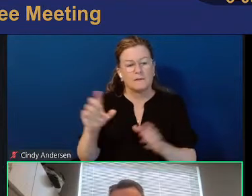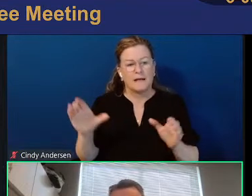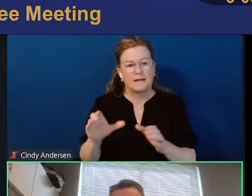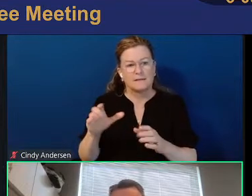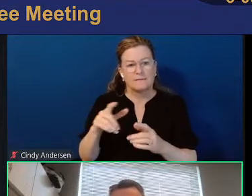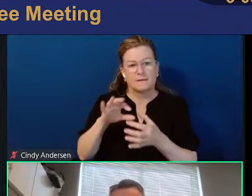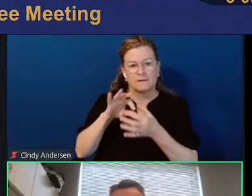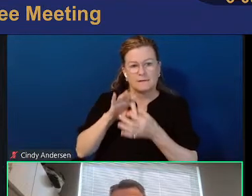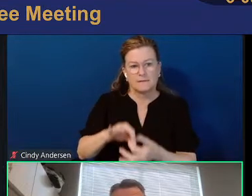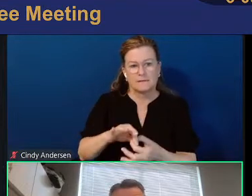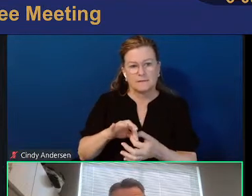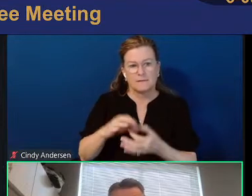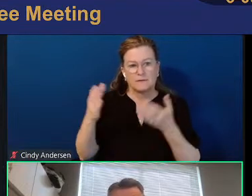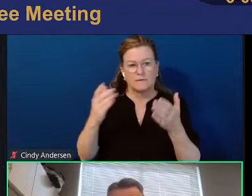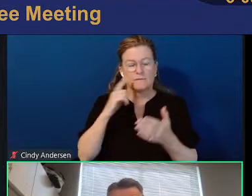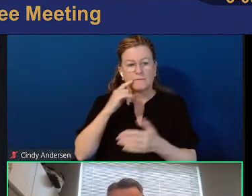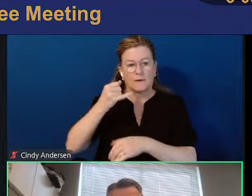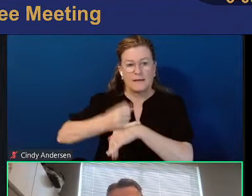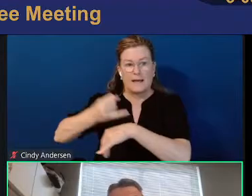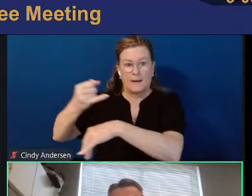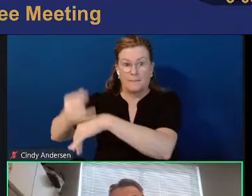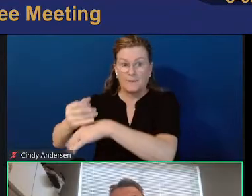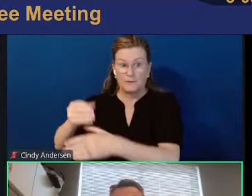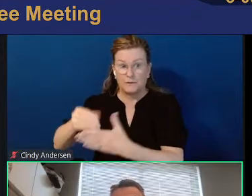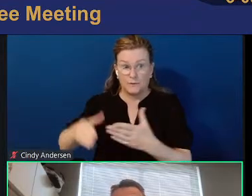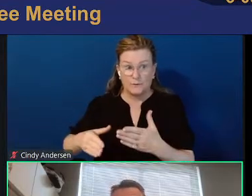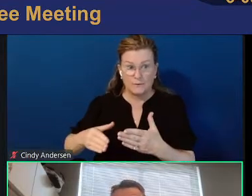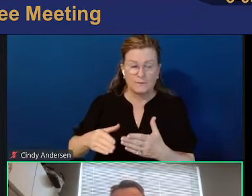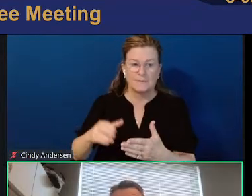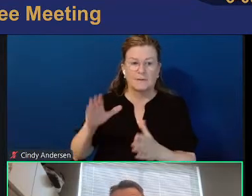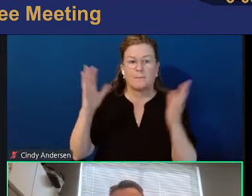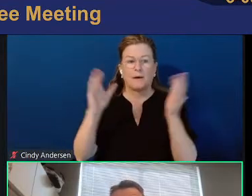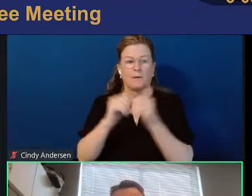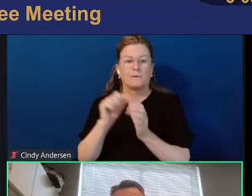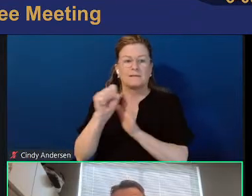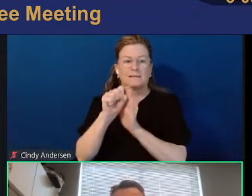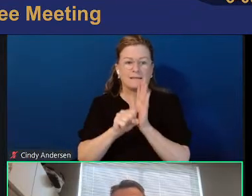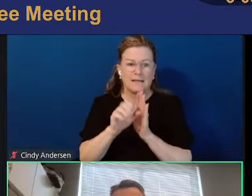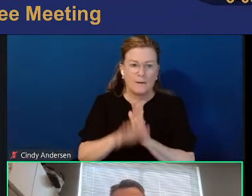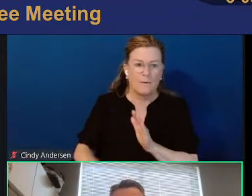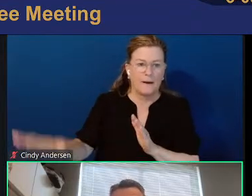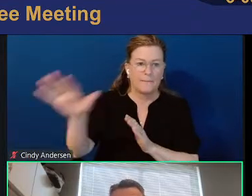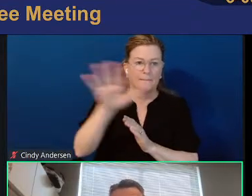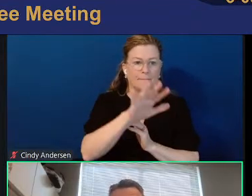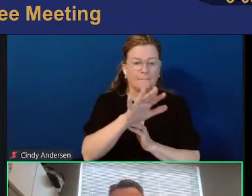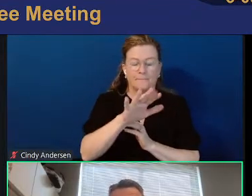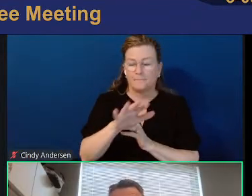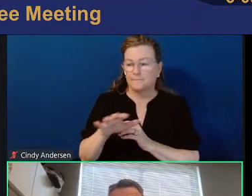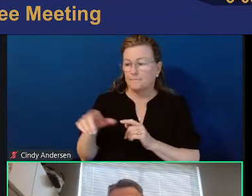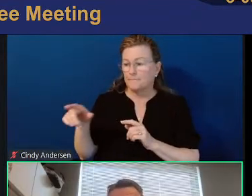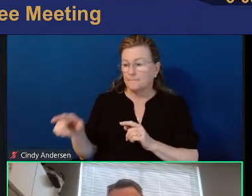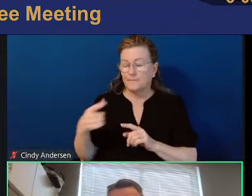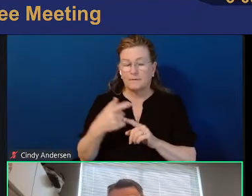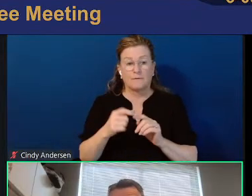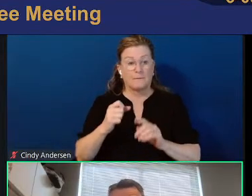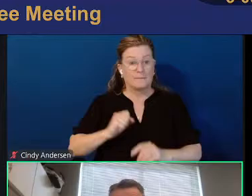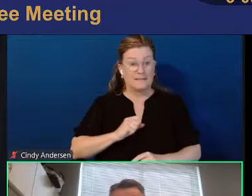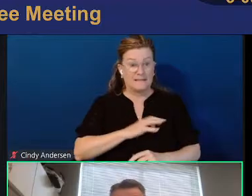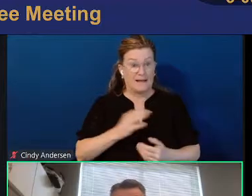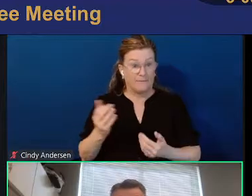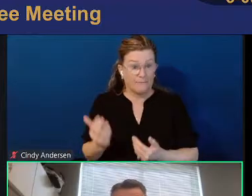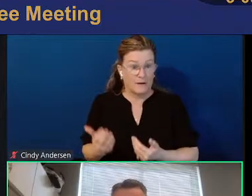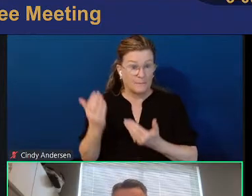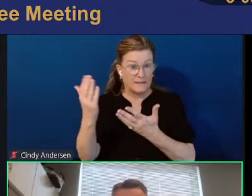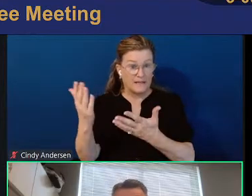on to providing services to our campus students versus statewide. So what you see here from the staff